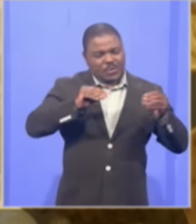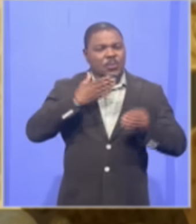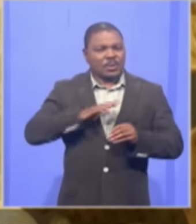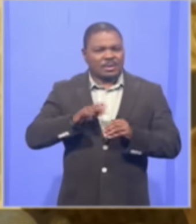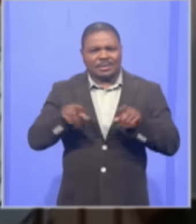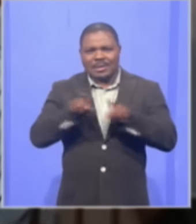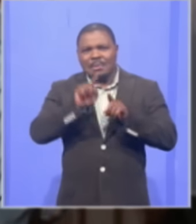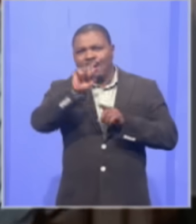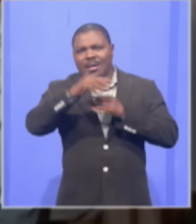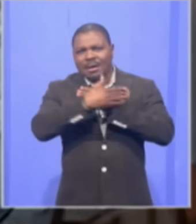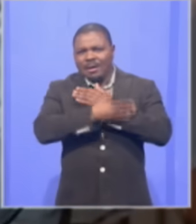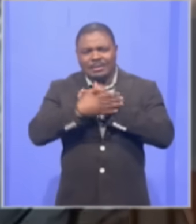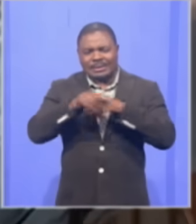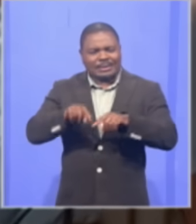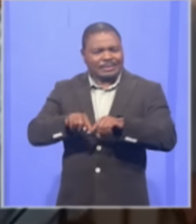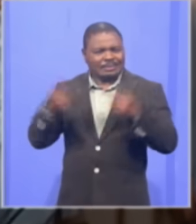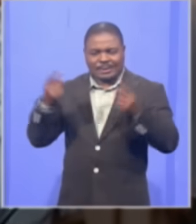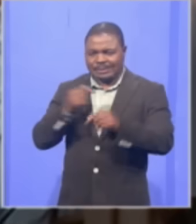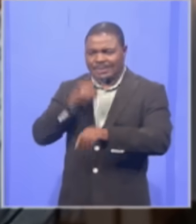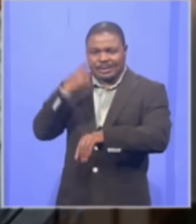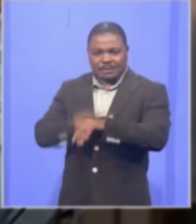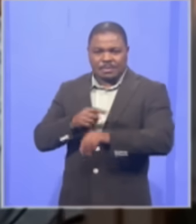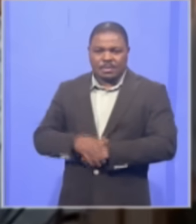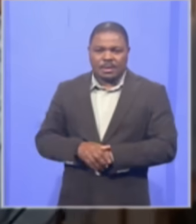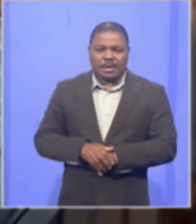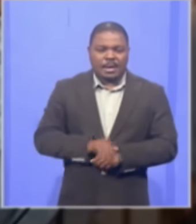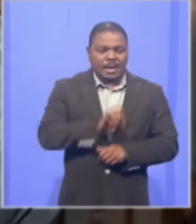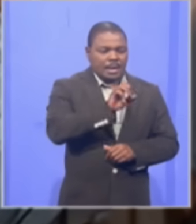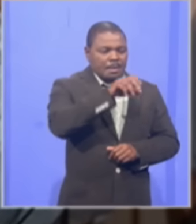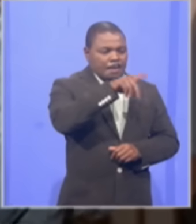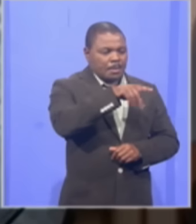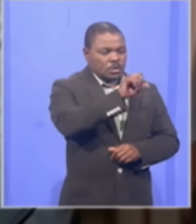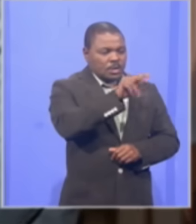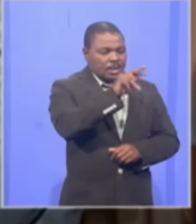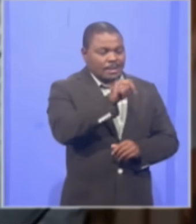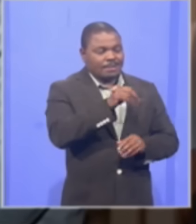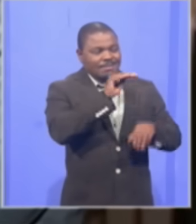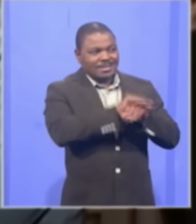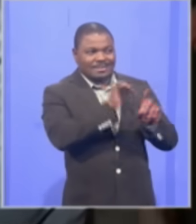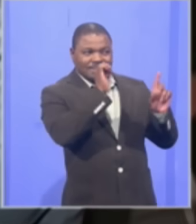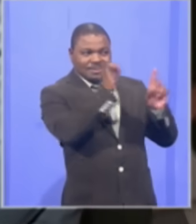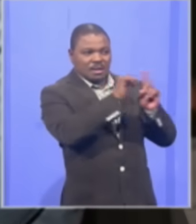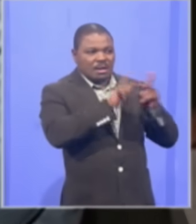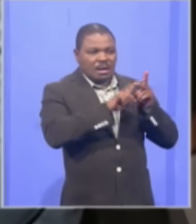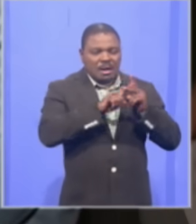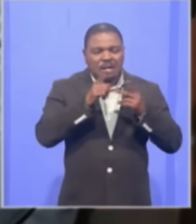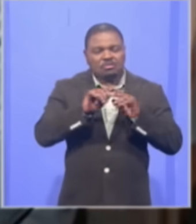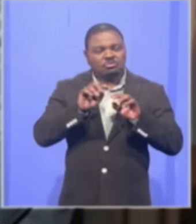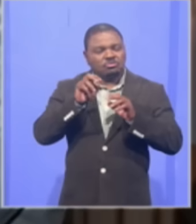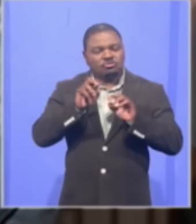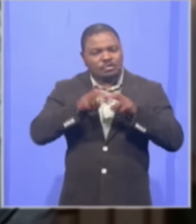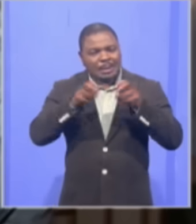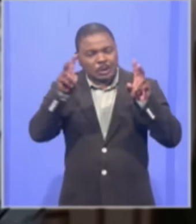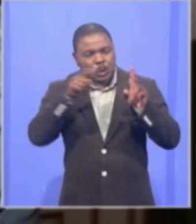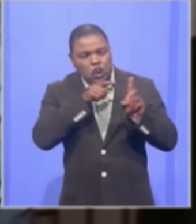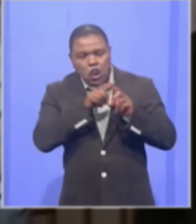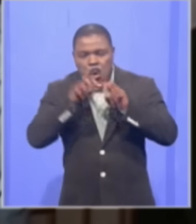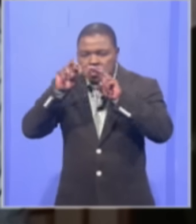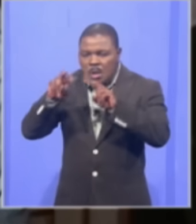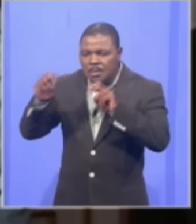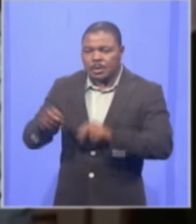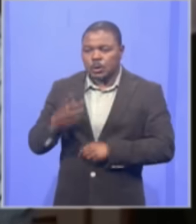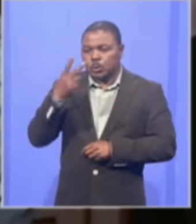other countries. Epstein ile ba motswalla Trump mme o ne a shebane diqoso tsa diketso tsa motabo. O ile a hlokala ka